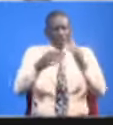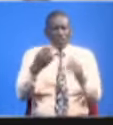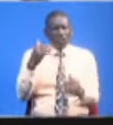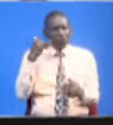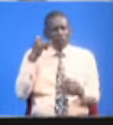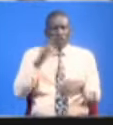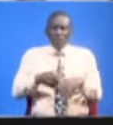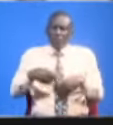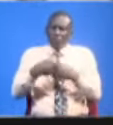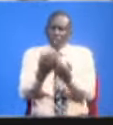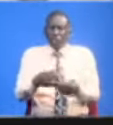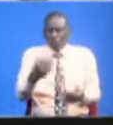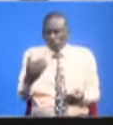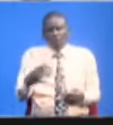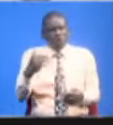the phone, are they able to control? Do they know